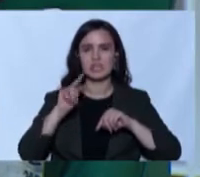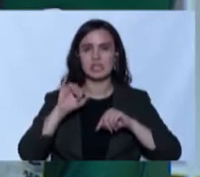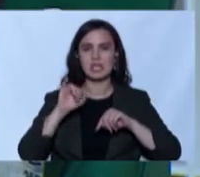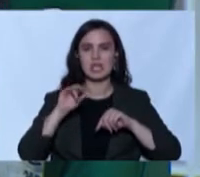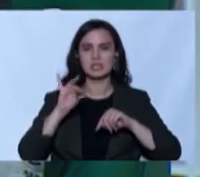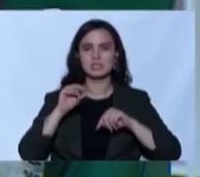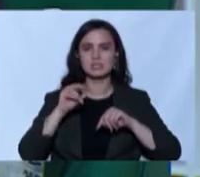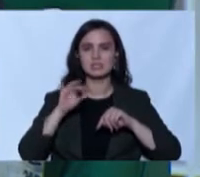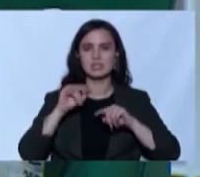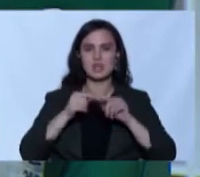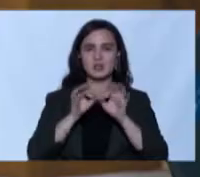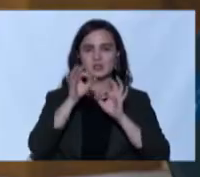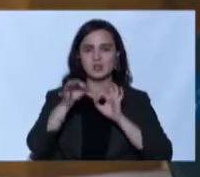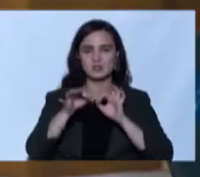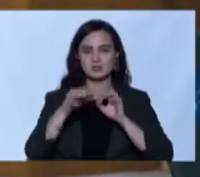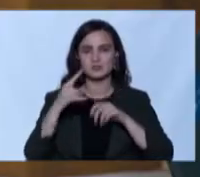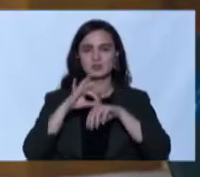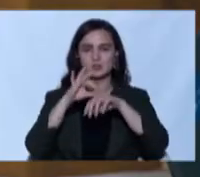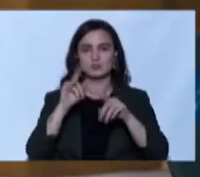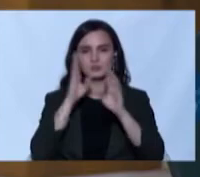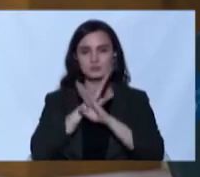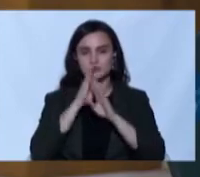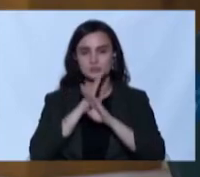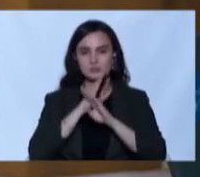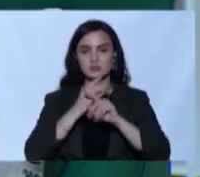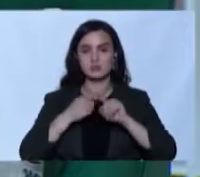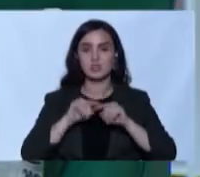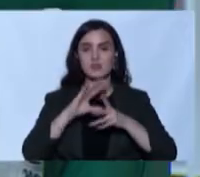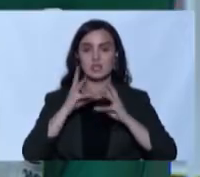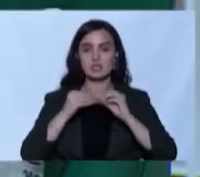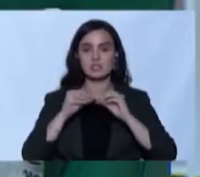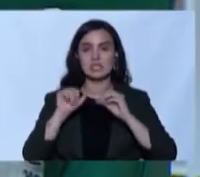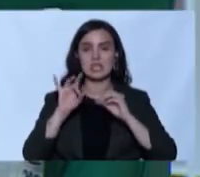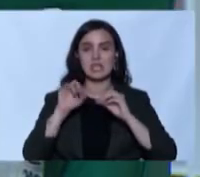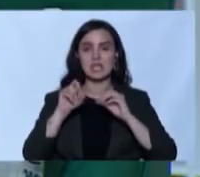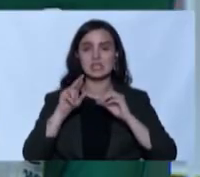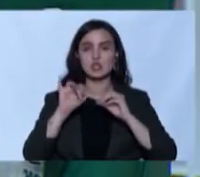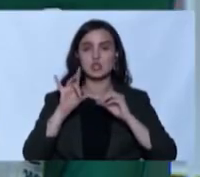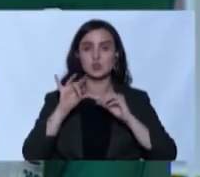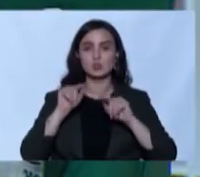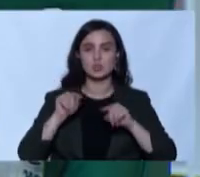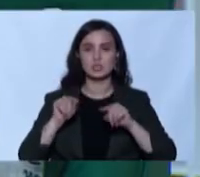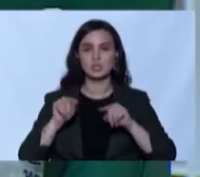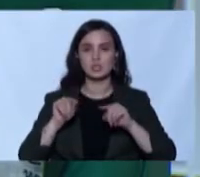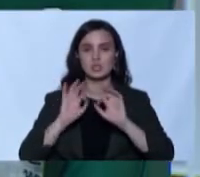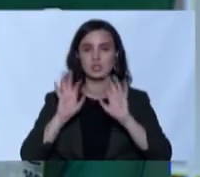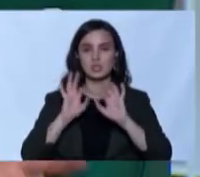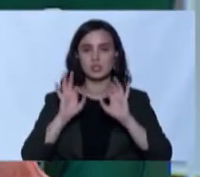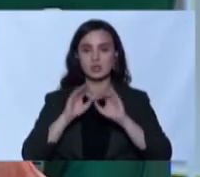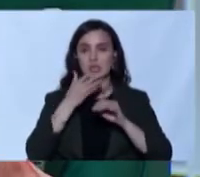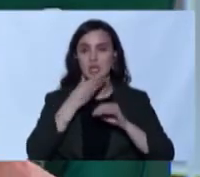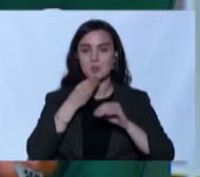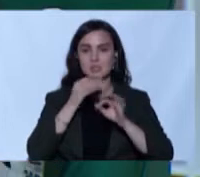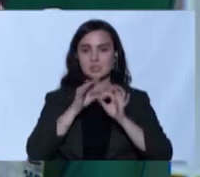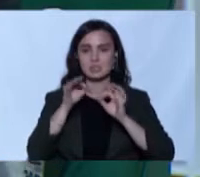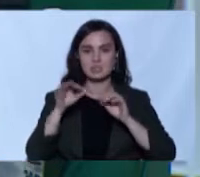excuse me, to get some fresh air, so on and so forth. And while most Irish authors, such as C.S. Lewis, described the landscape as